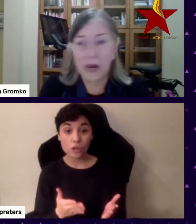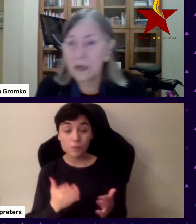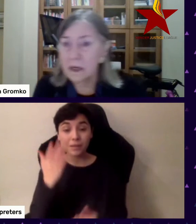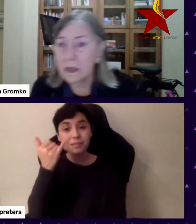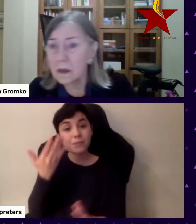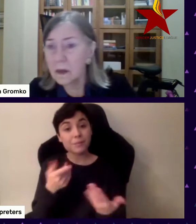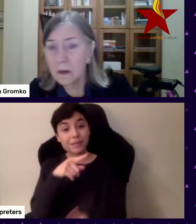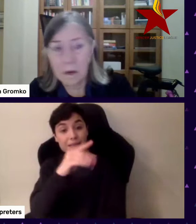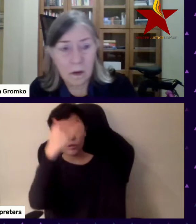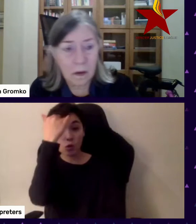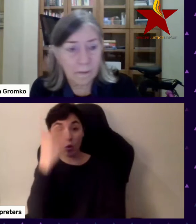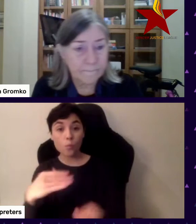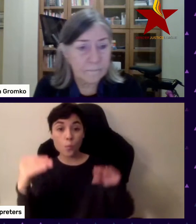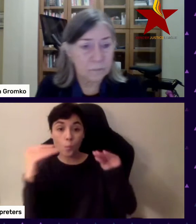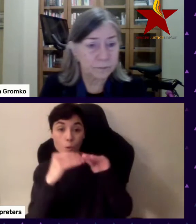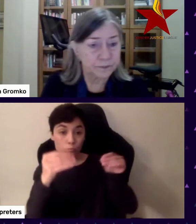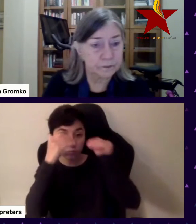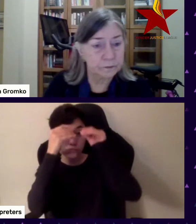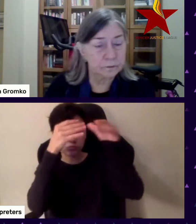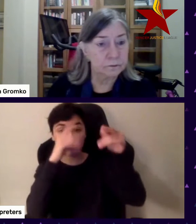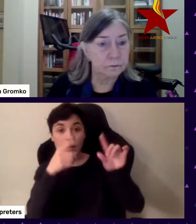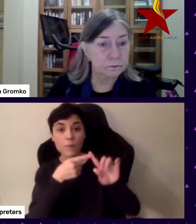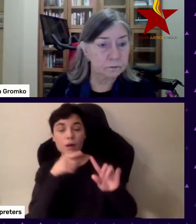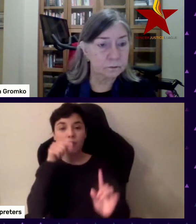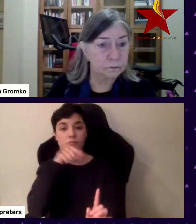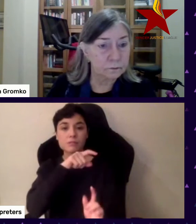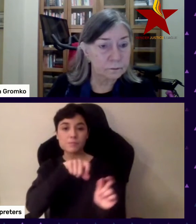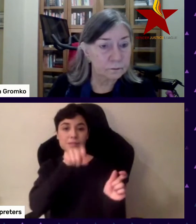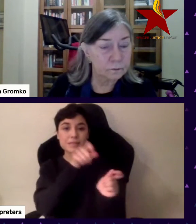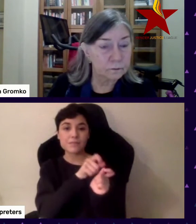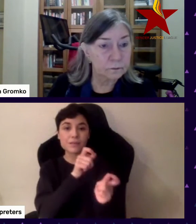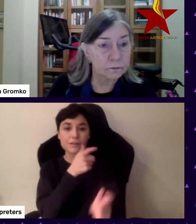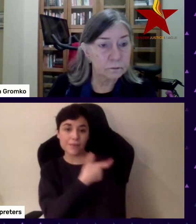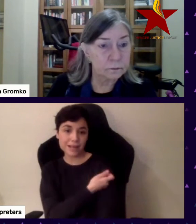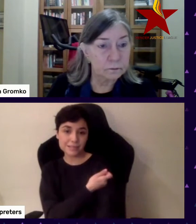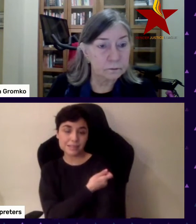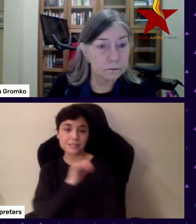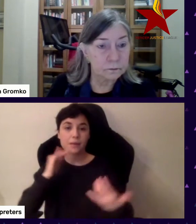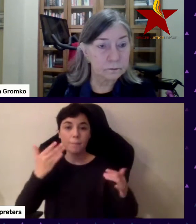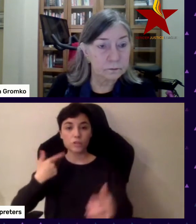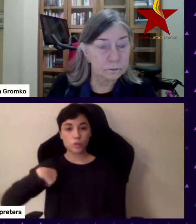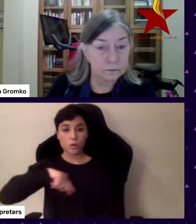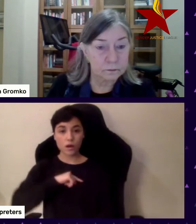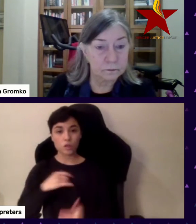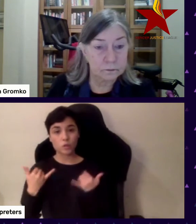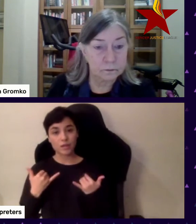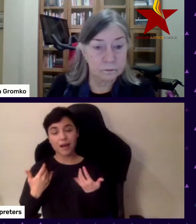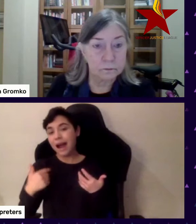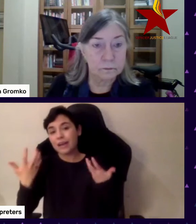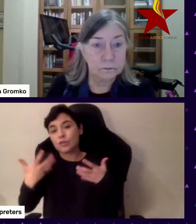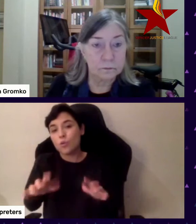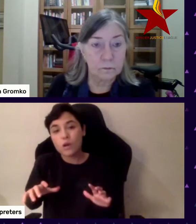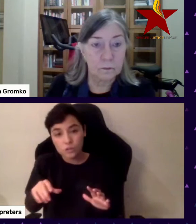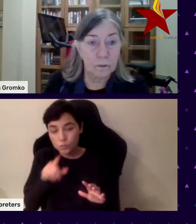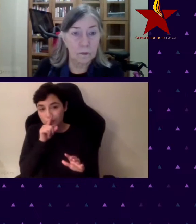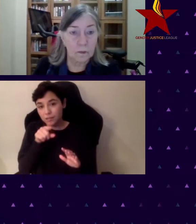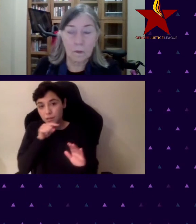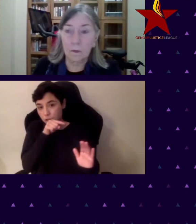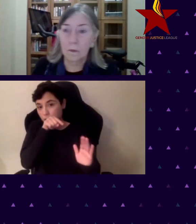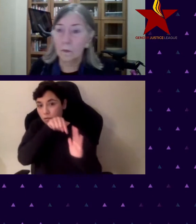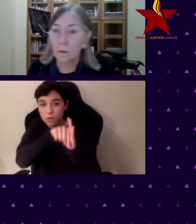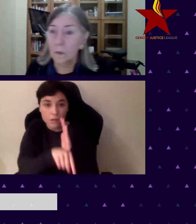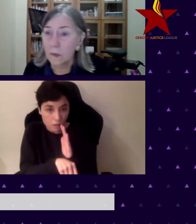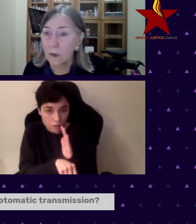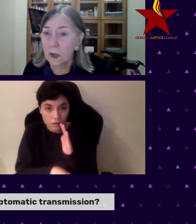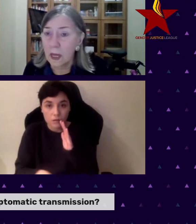of course. Right. And so, you know, transplant patients or, you know, things like that. I don't want to even go into that realm because it's not my specialty to advise